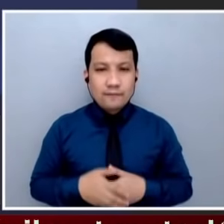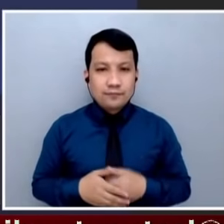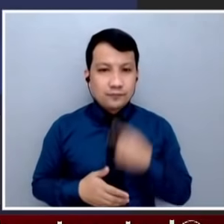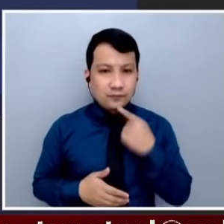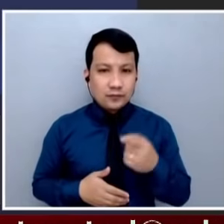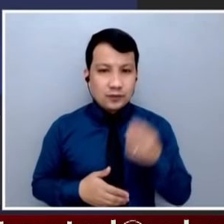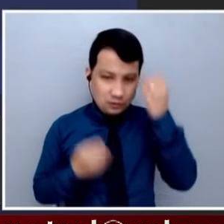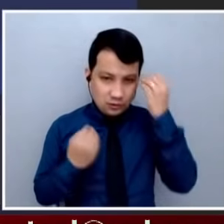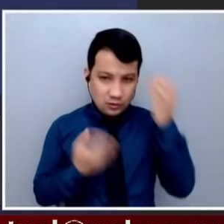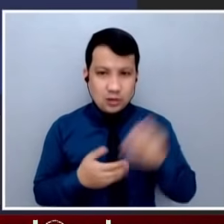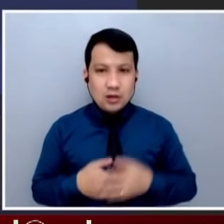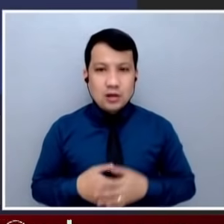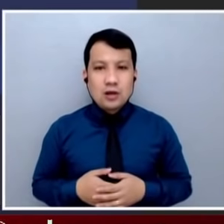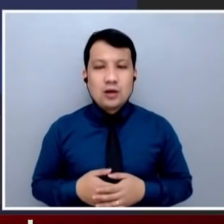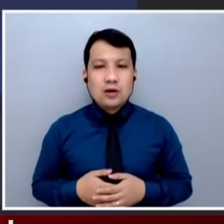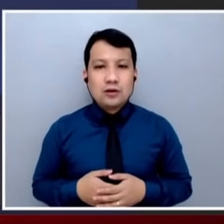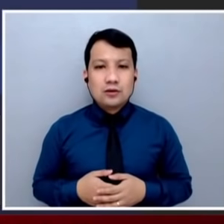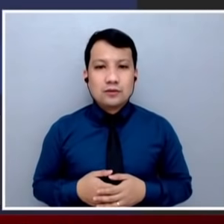incident